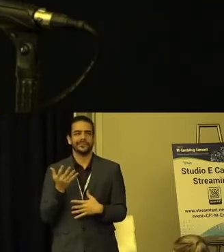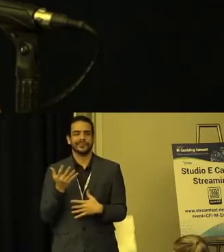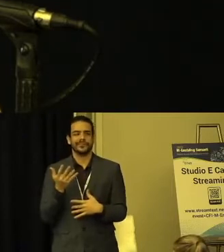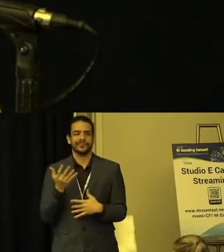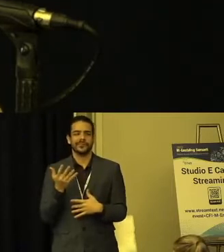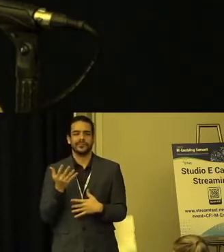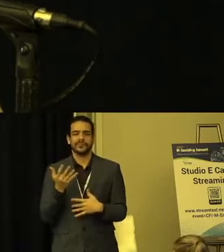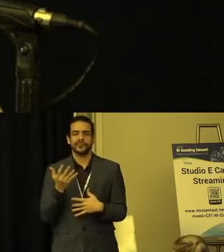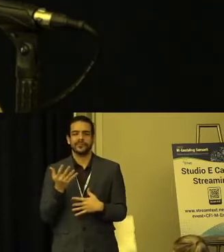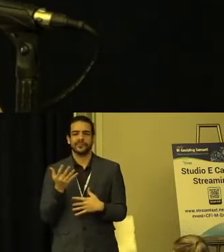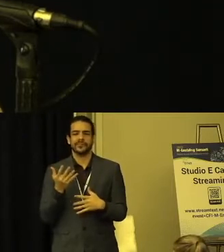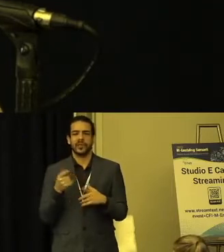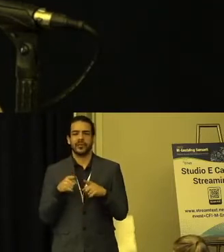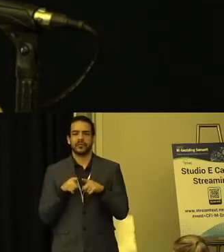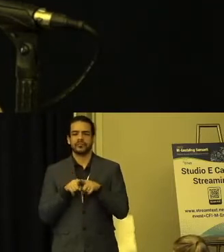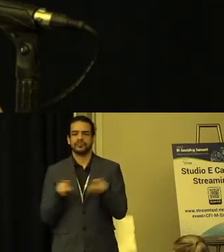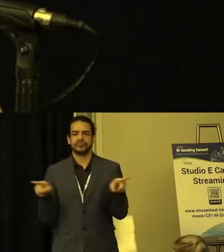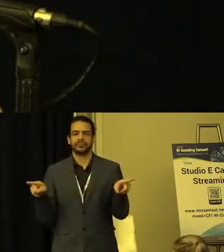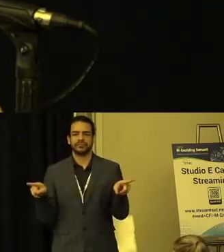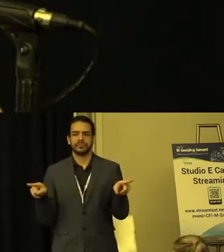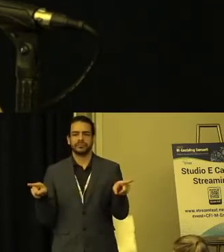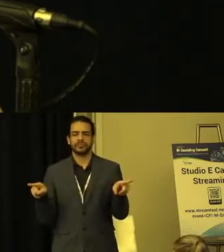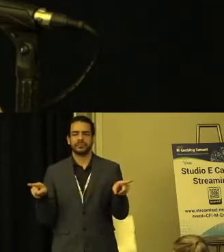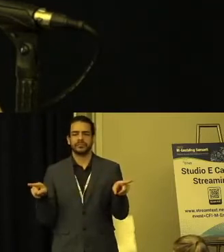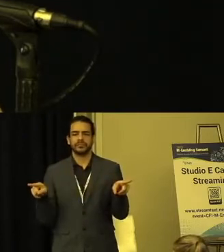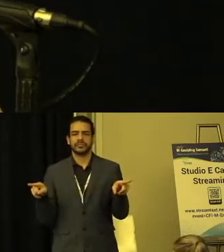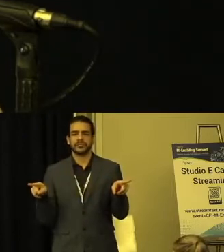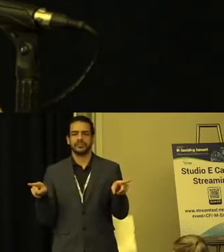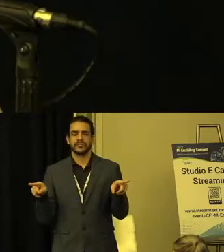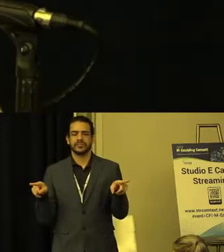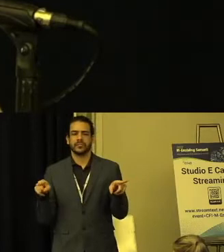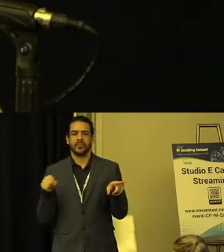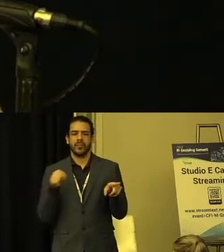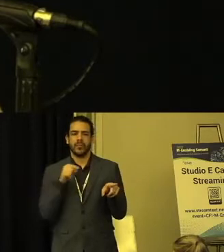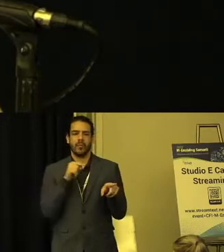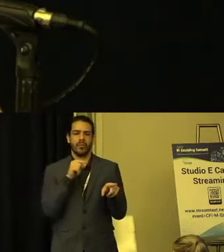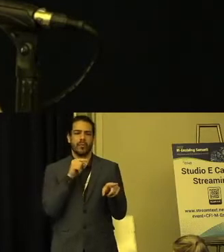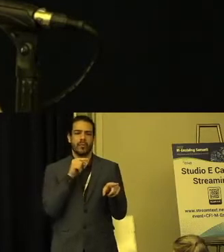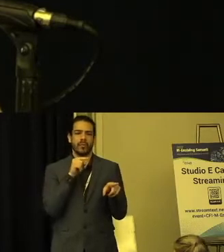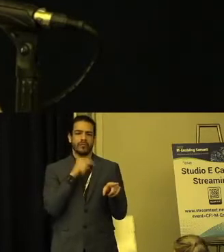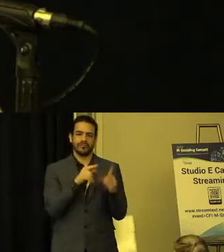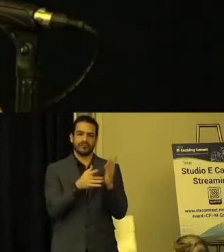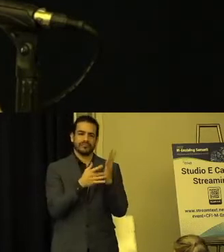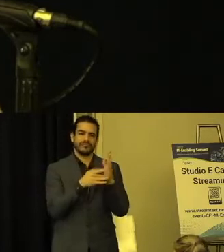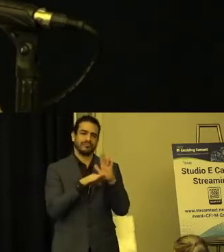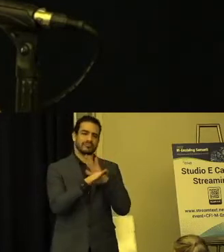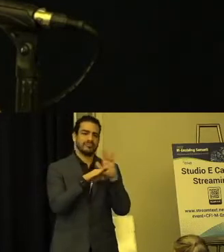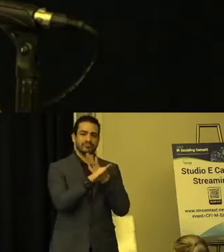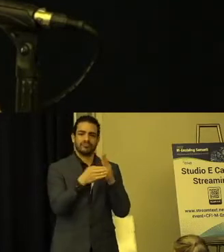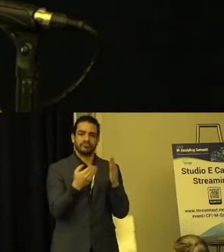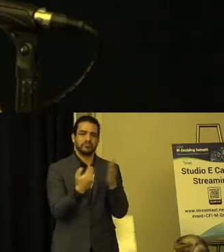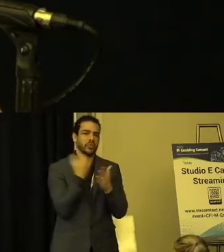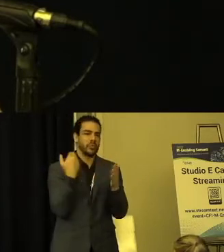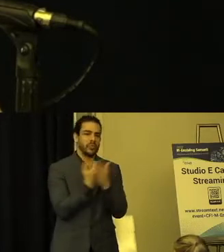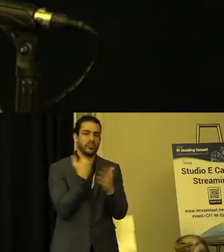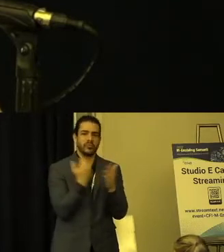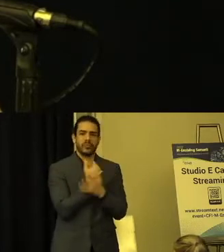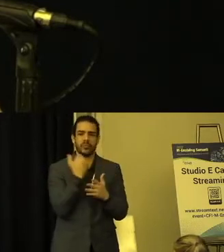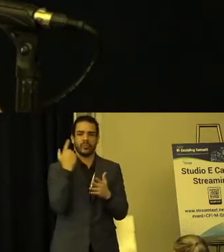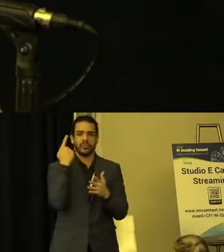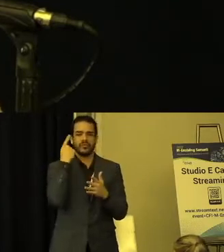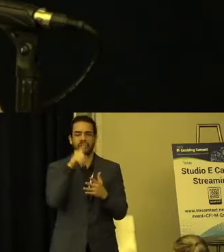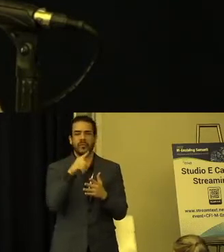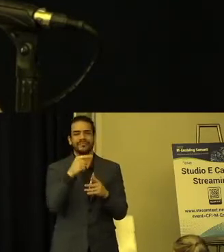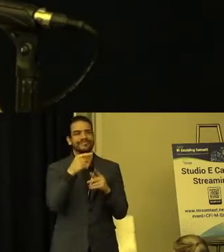diverging between acceleration of technologies. We're talking, across the